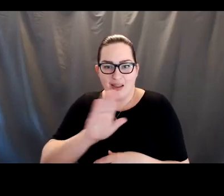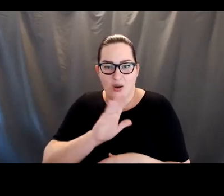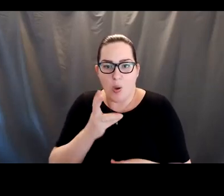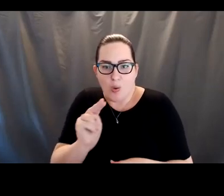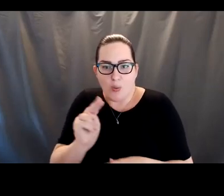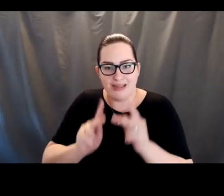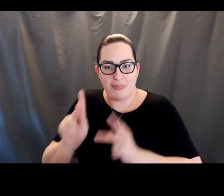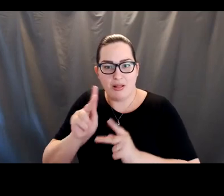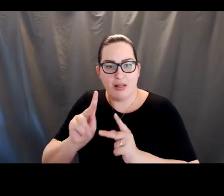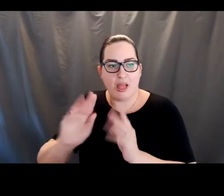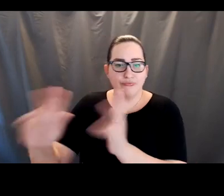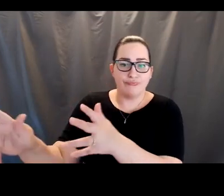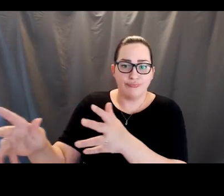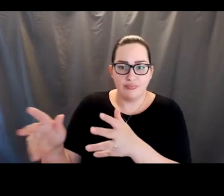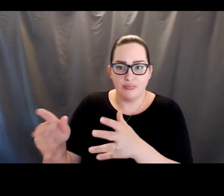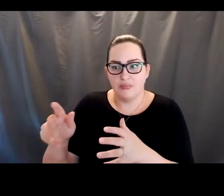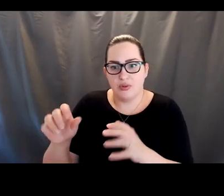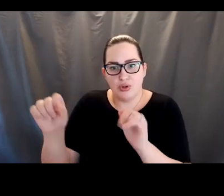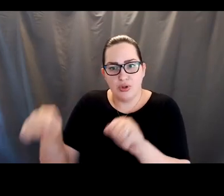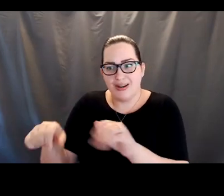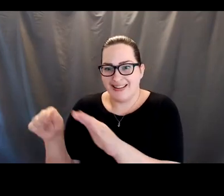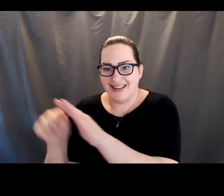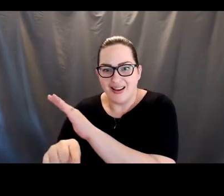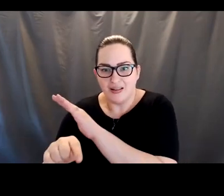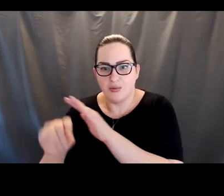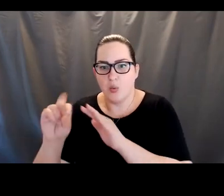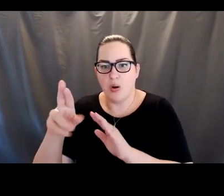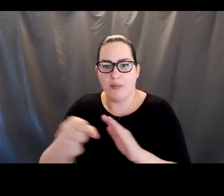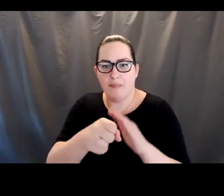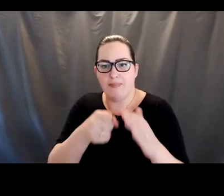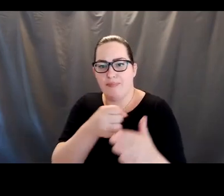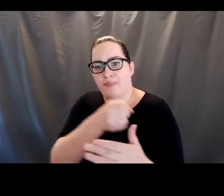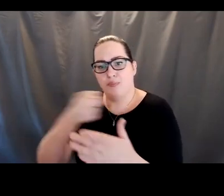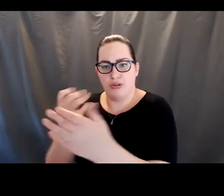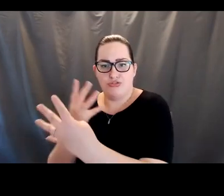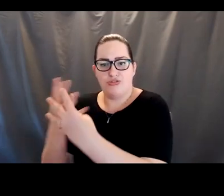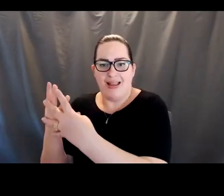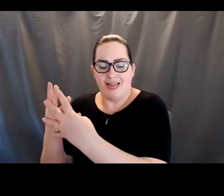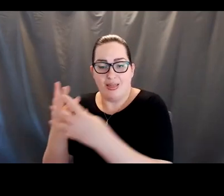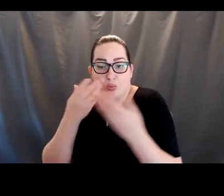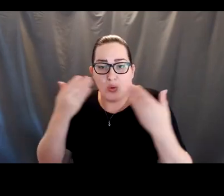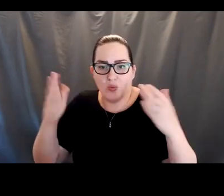possibly killed or at least jailed, at least beaten. I mean, we don't know yet.